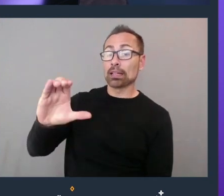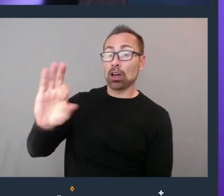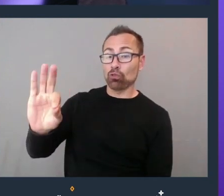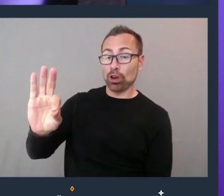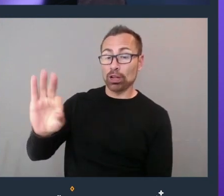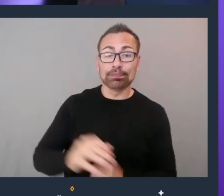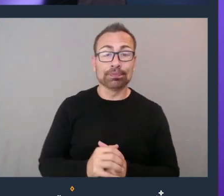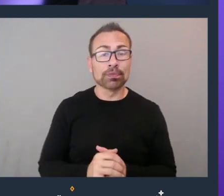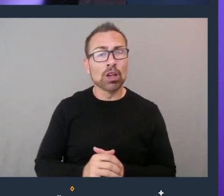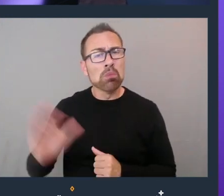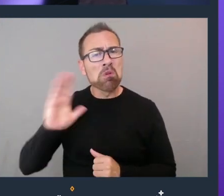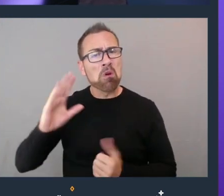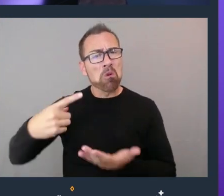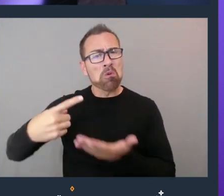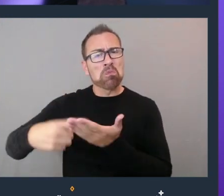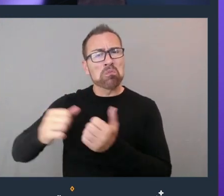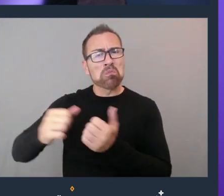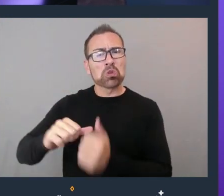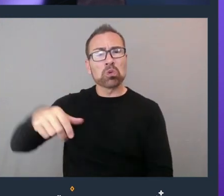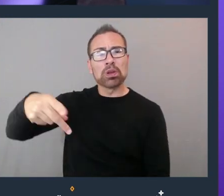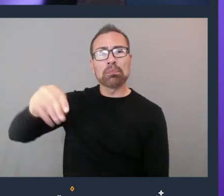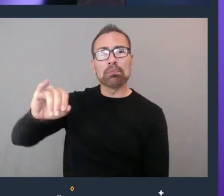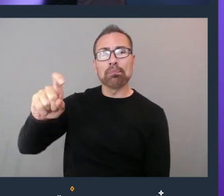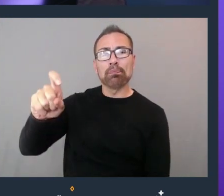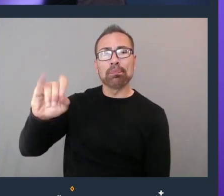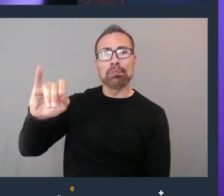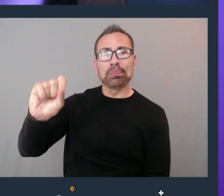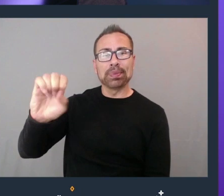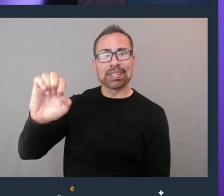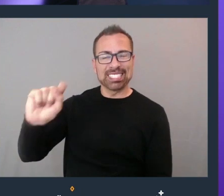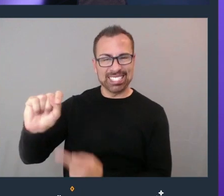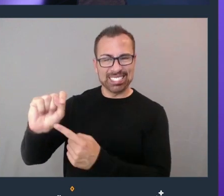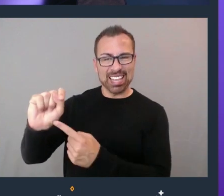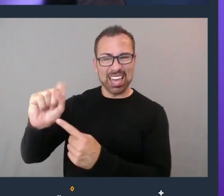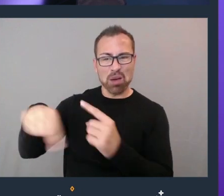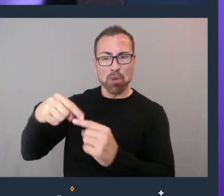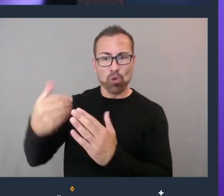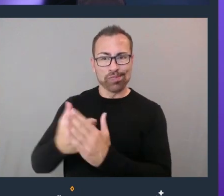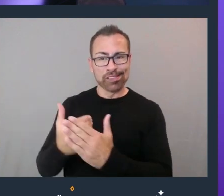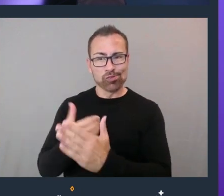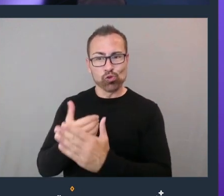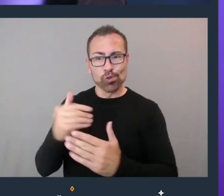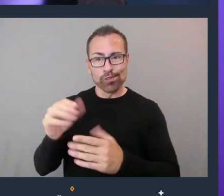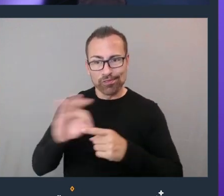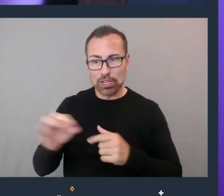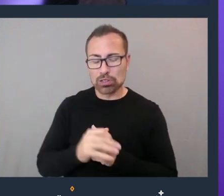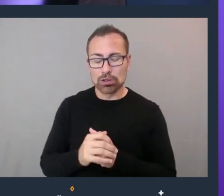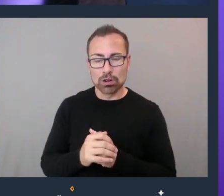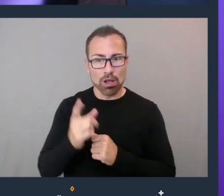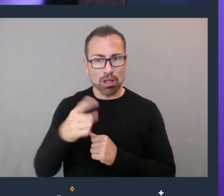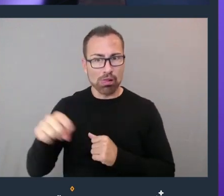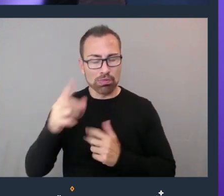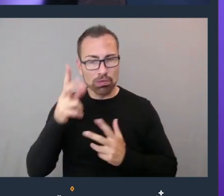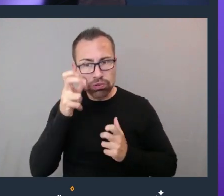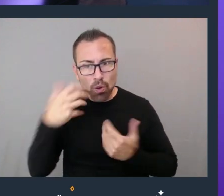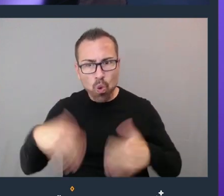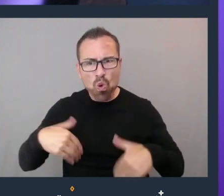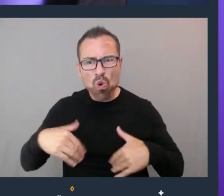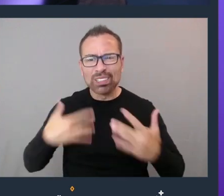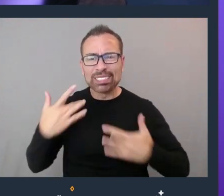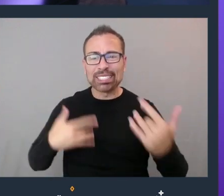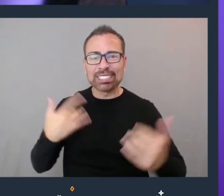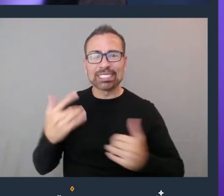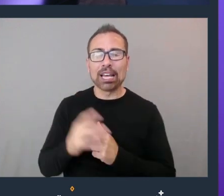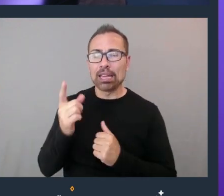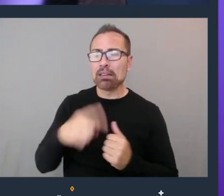PixieSet about this new feature, and they're really excited to start using it. They are an all-in-one platform for modern photographers that offer photo client galleries